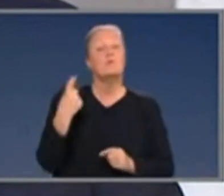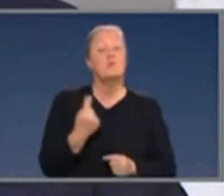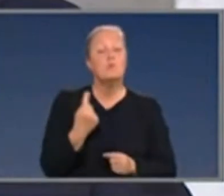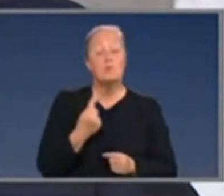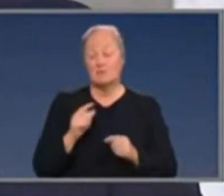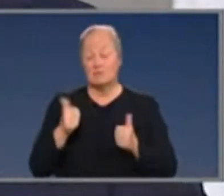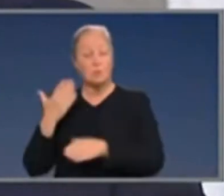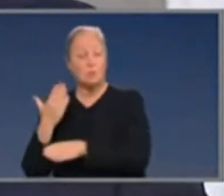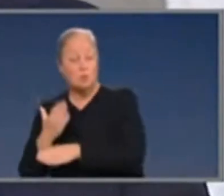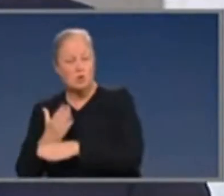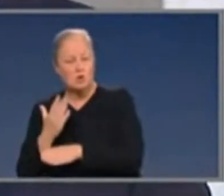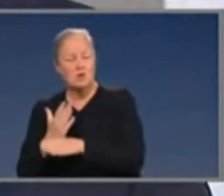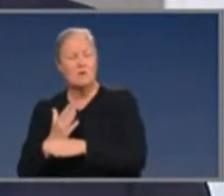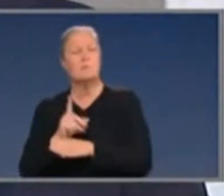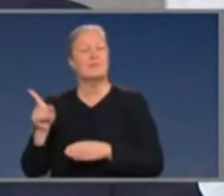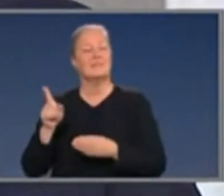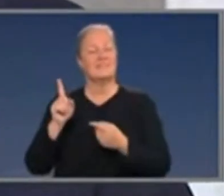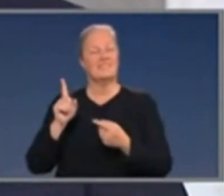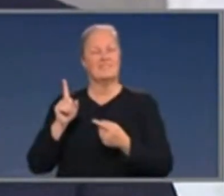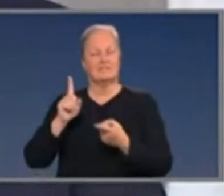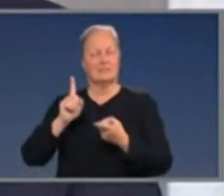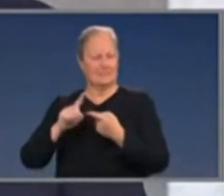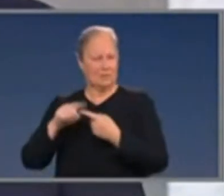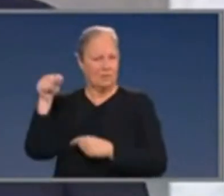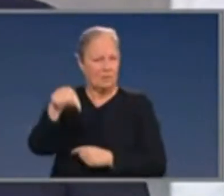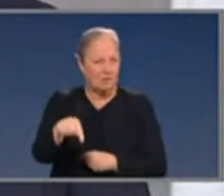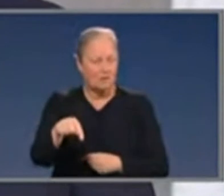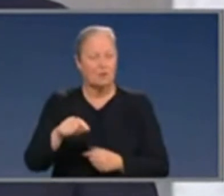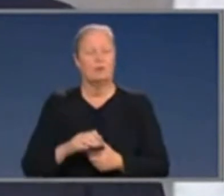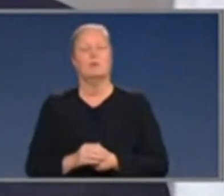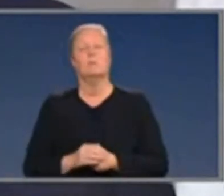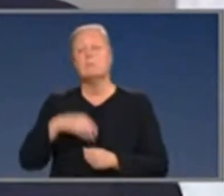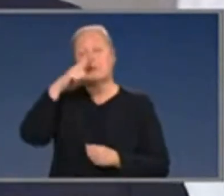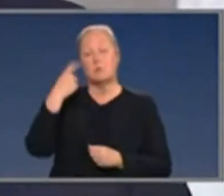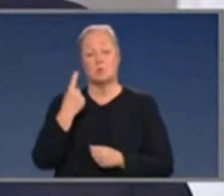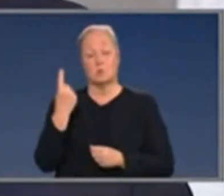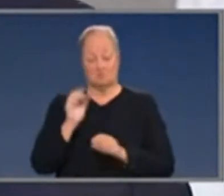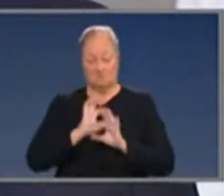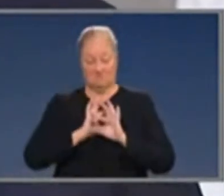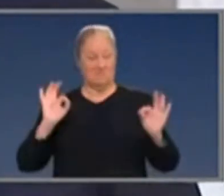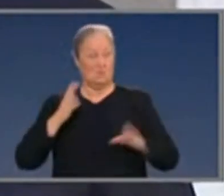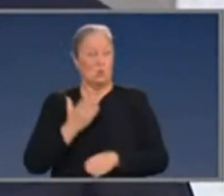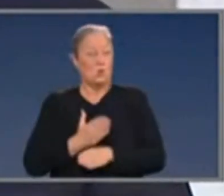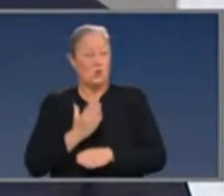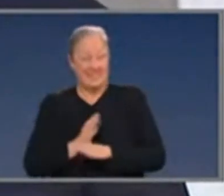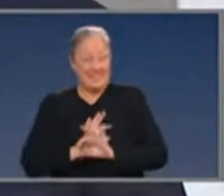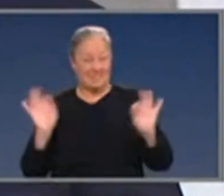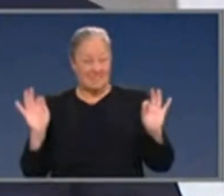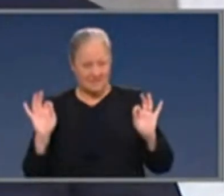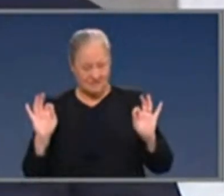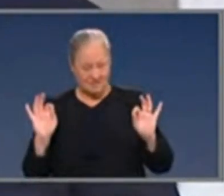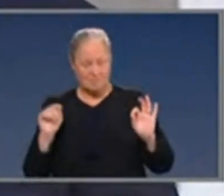out of the workforce but in ordinary cases would still be in it, those who are working 0 hours but may not be